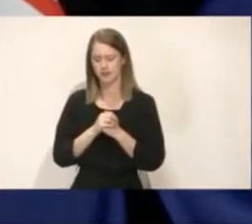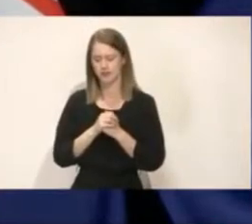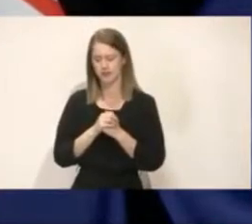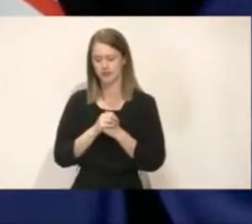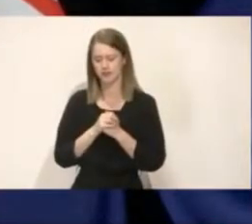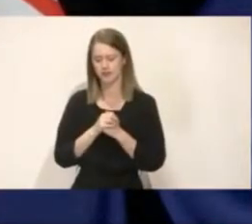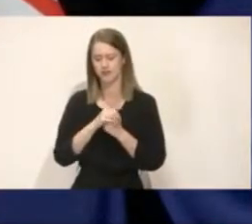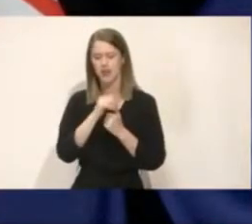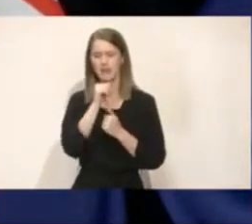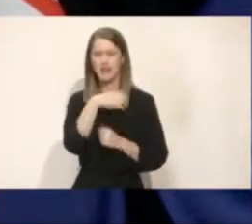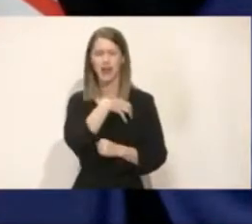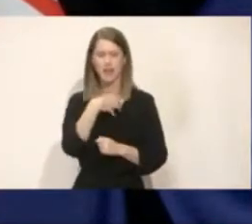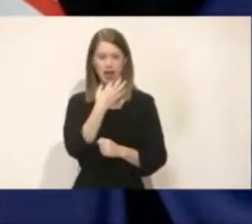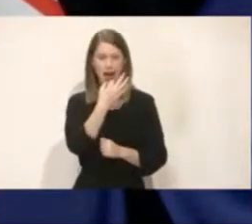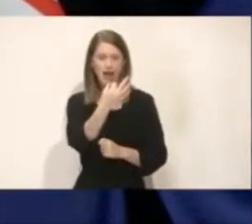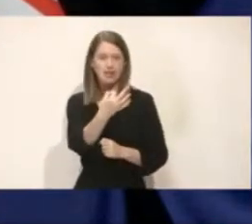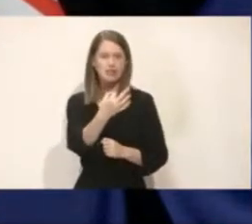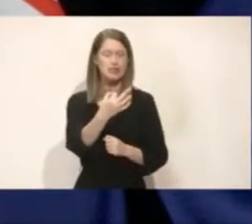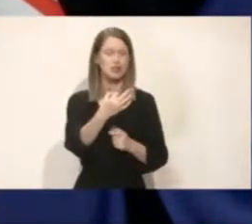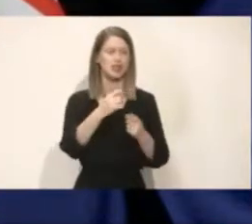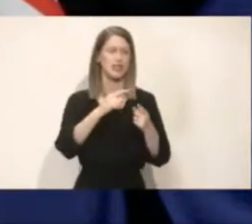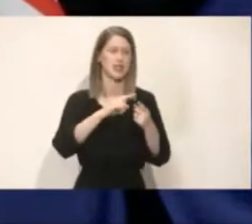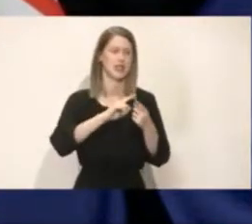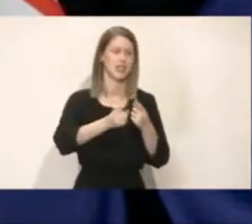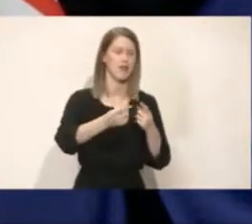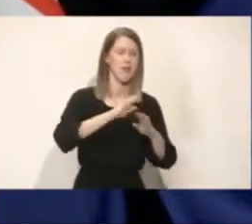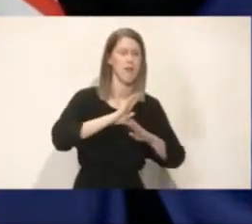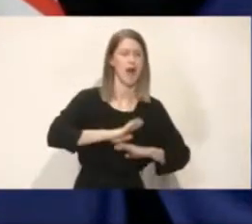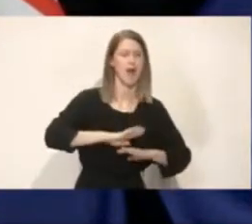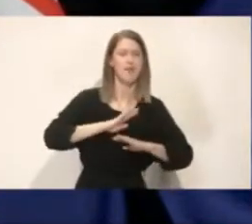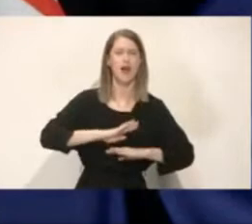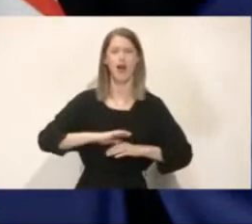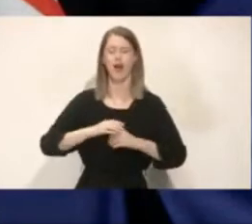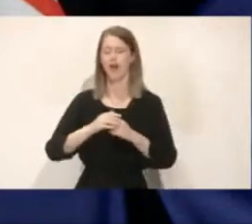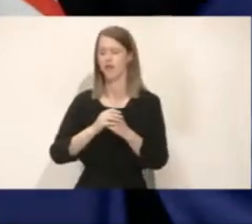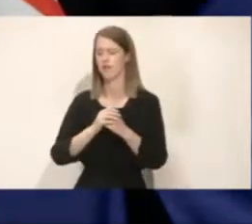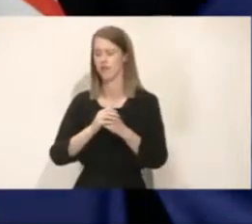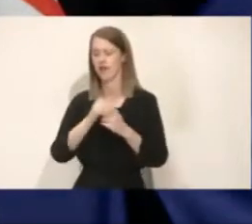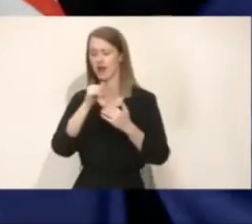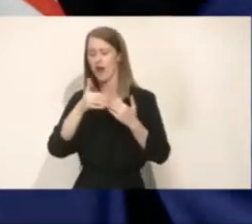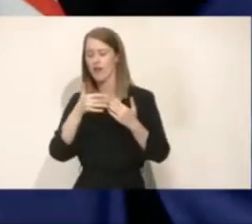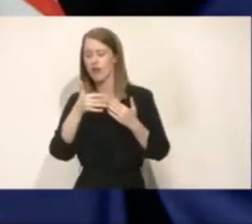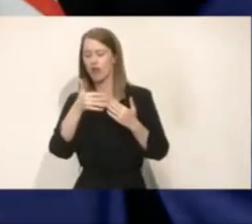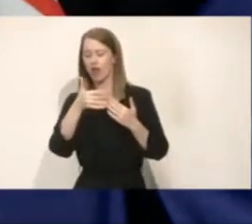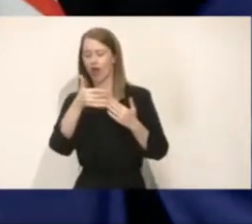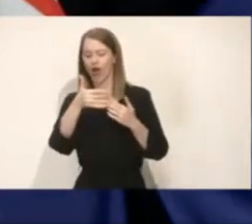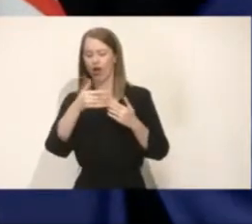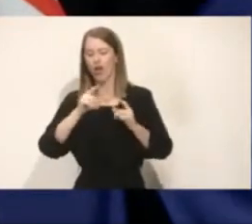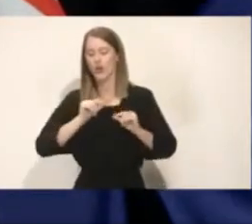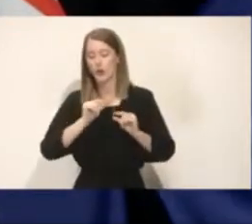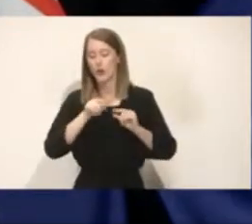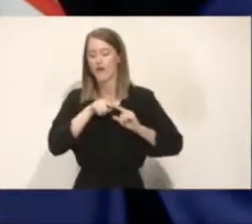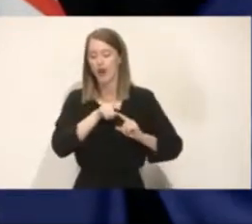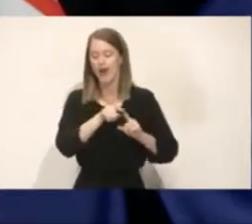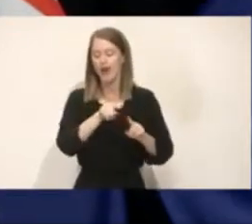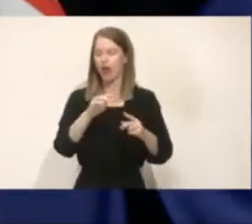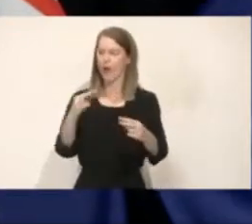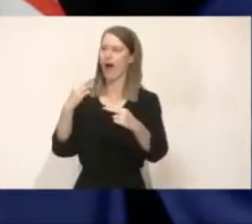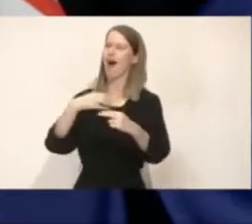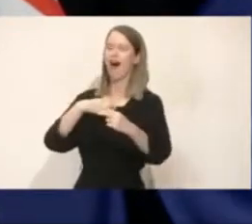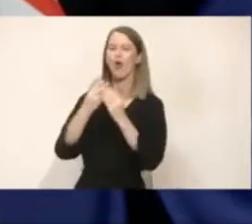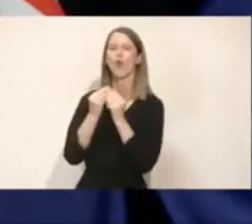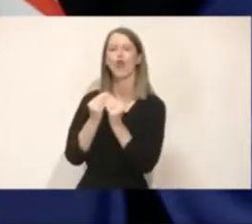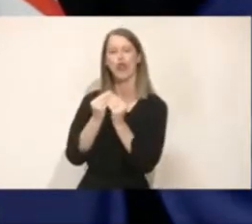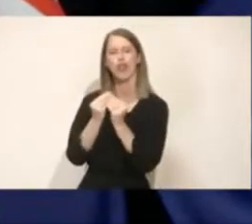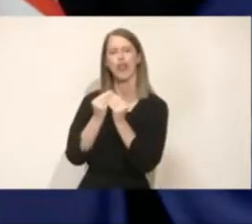certain actions or restrict their activity, and if they in the long term see no reward for that. I think one of the reasons perhaps we've seen the